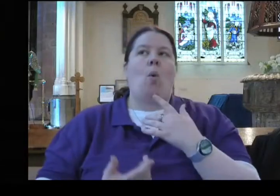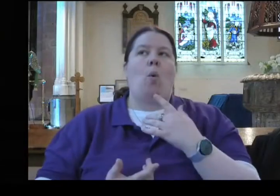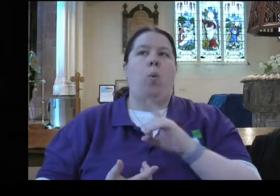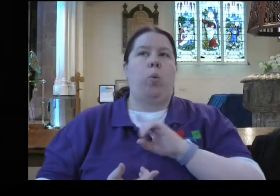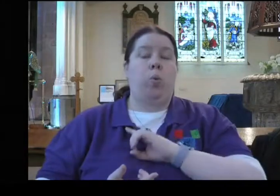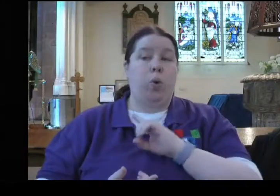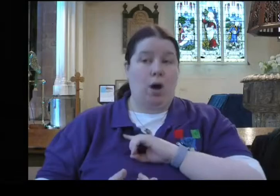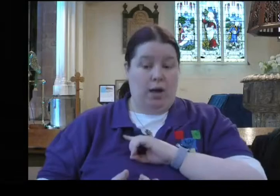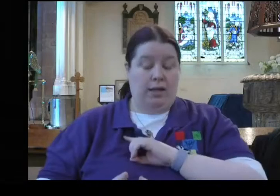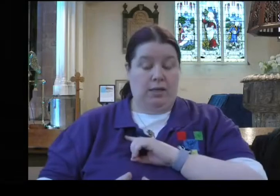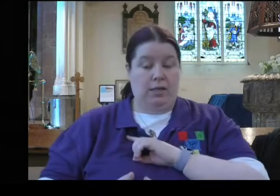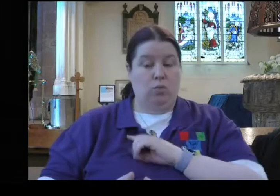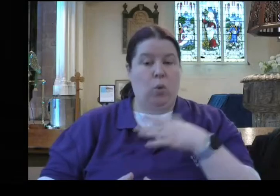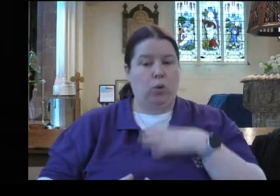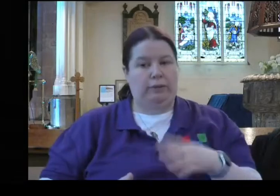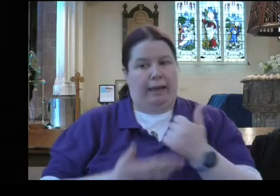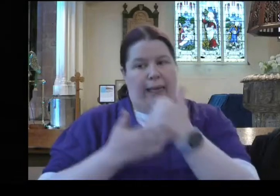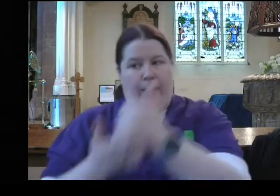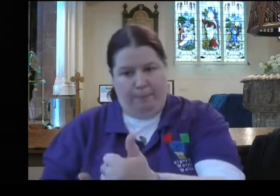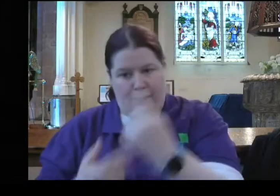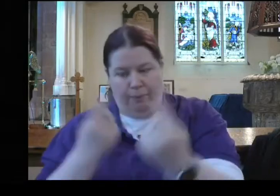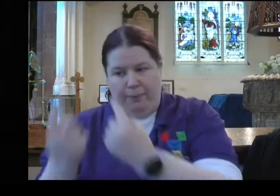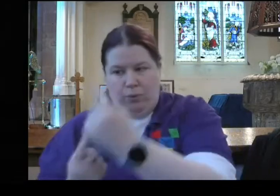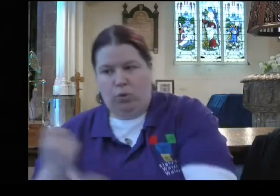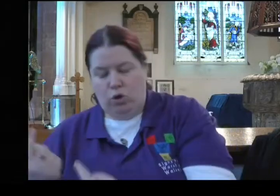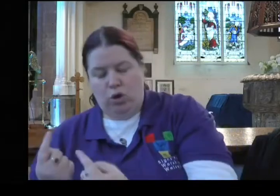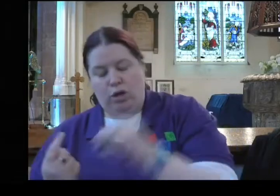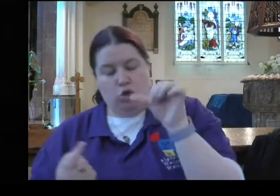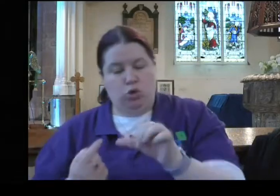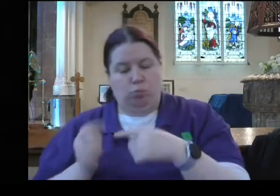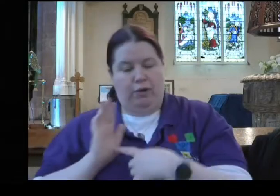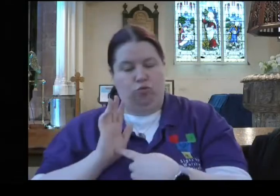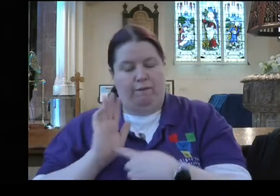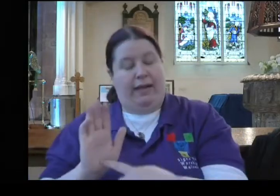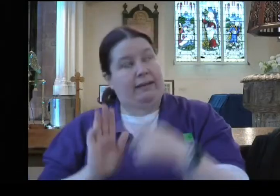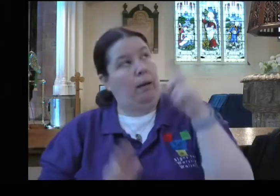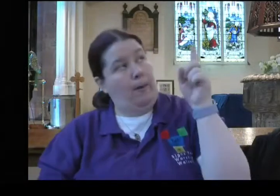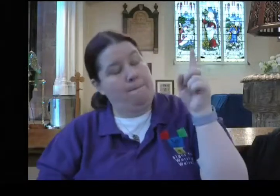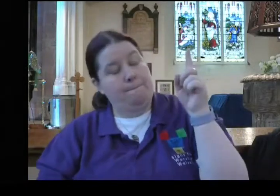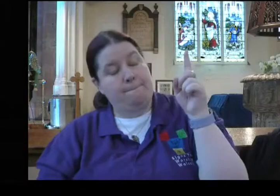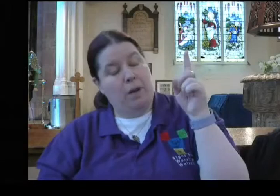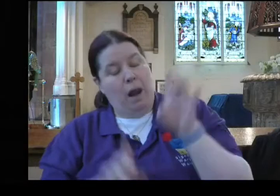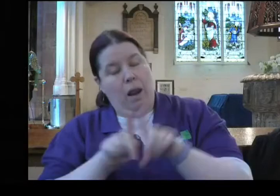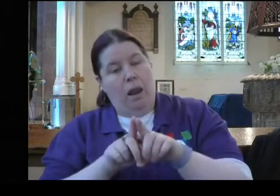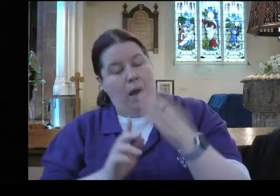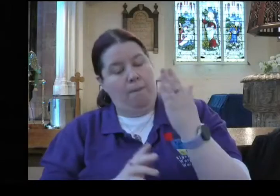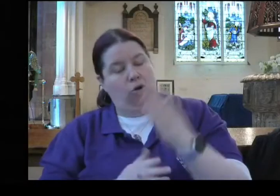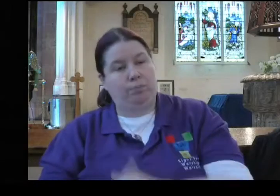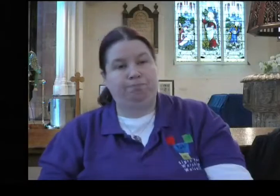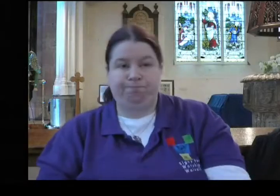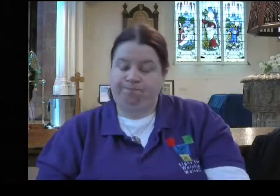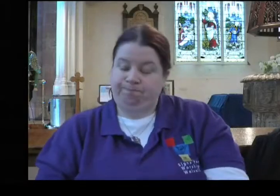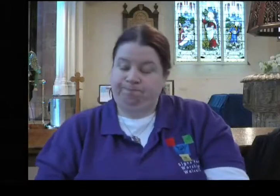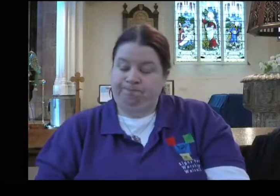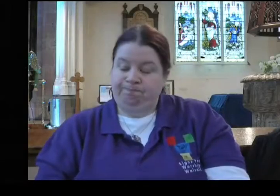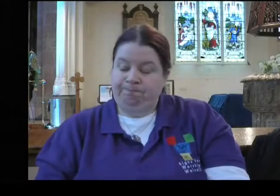for living out the Christian life should be the reflection of God and his glory, not our glory. And whilst